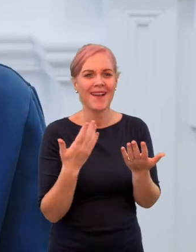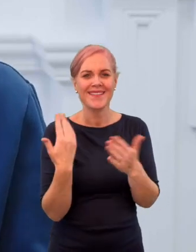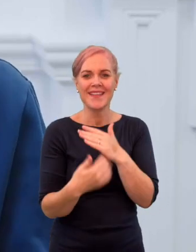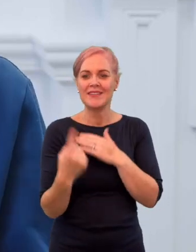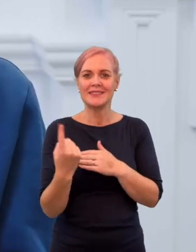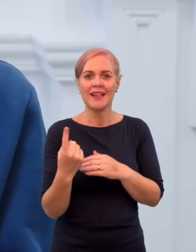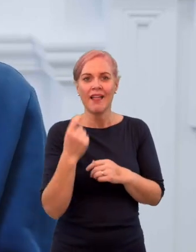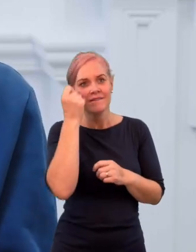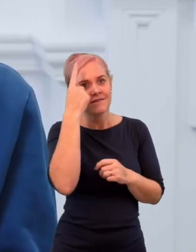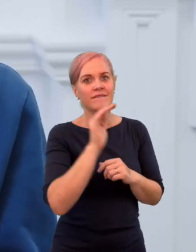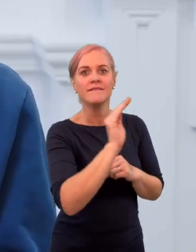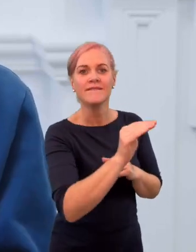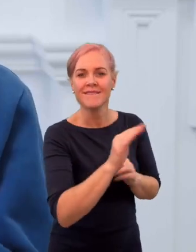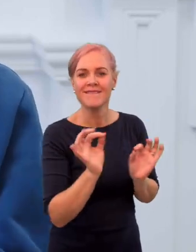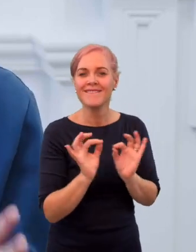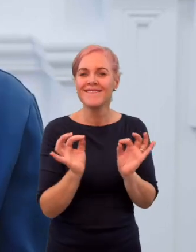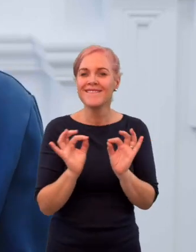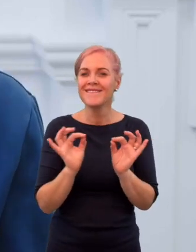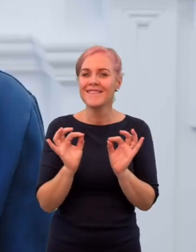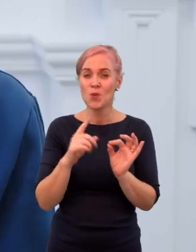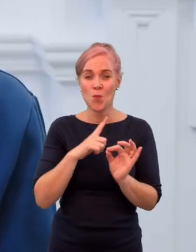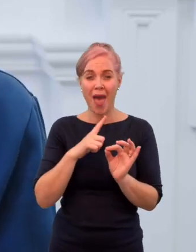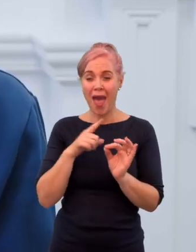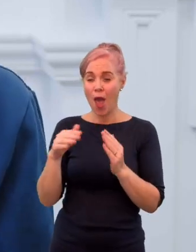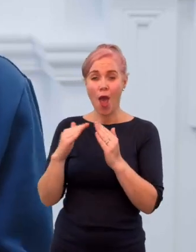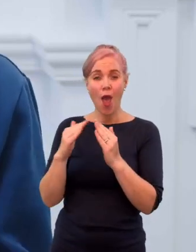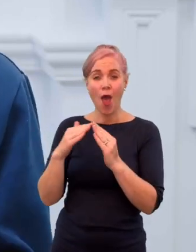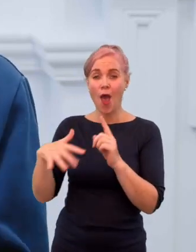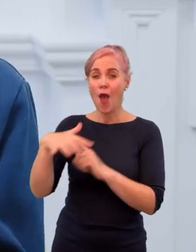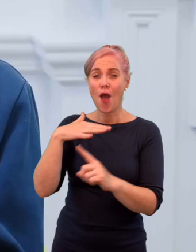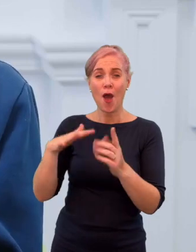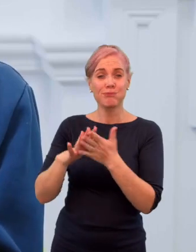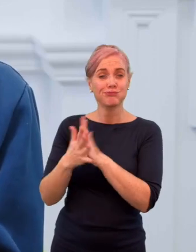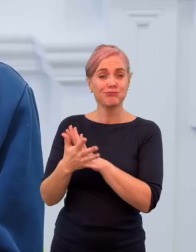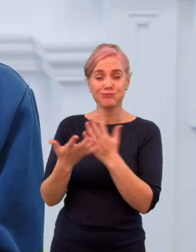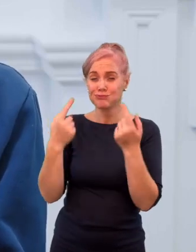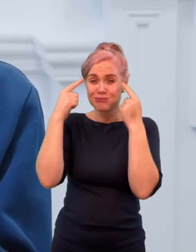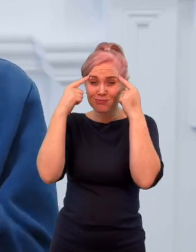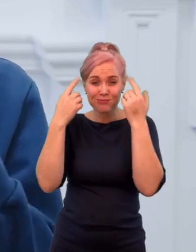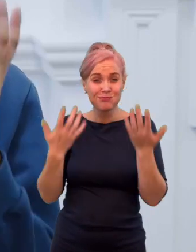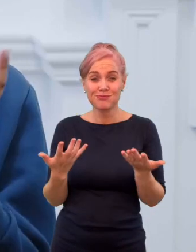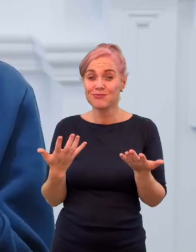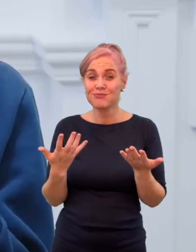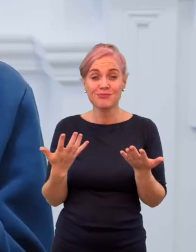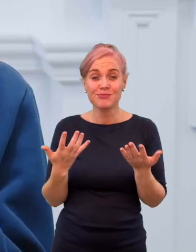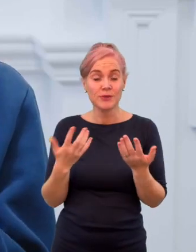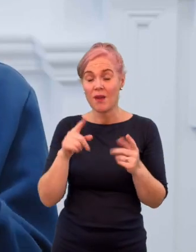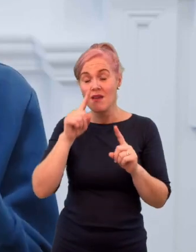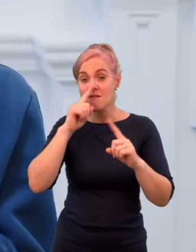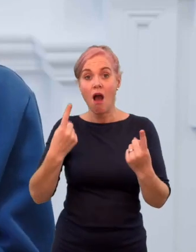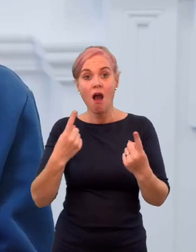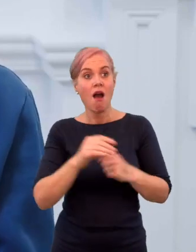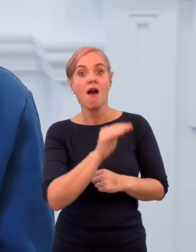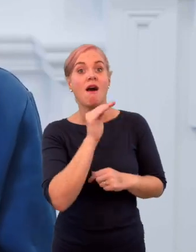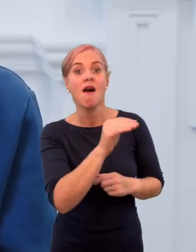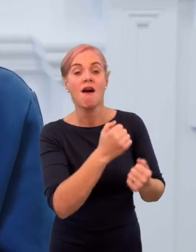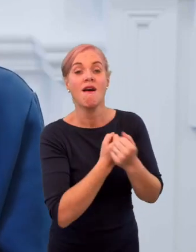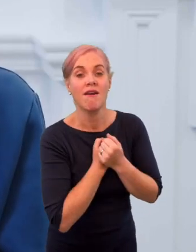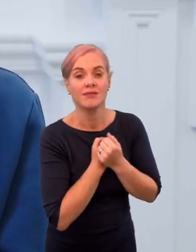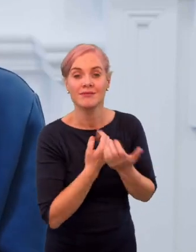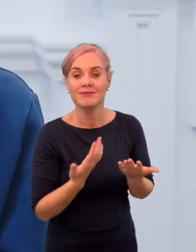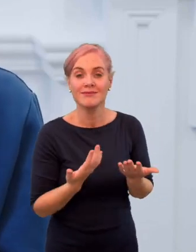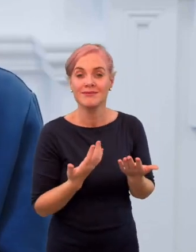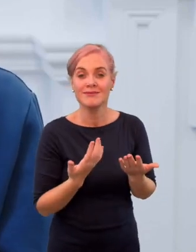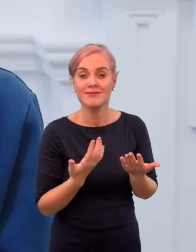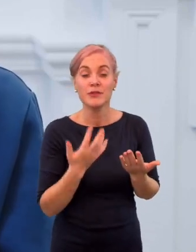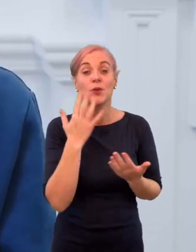that, or she would never really initiate a hug or anything because she's in such a volatile environment and headspace that she would just never